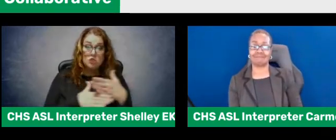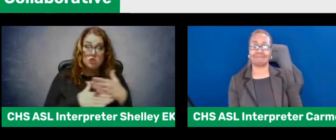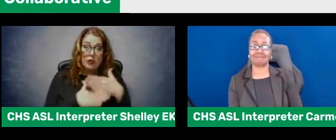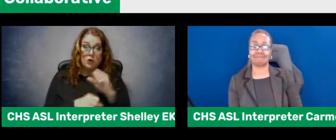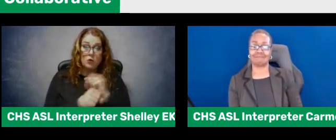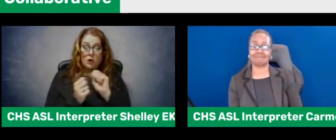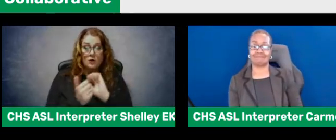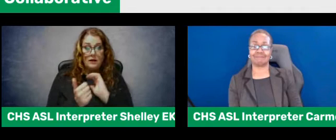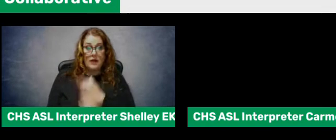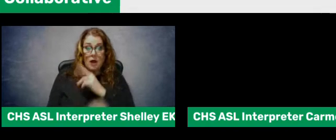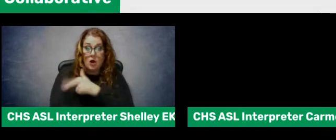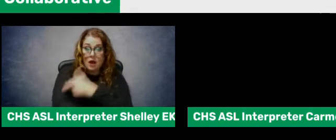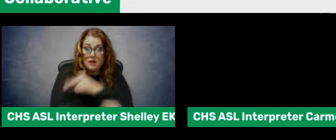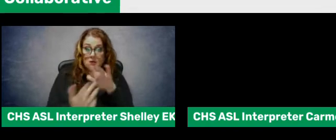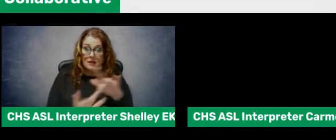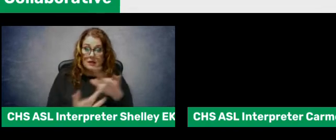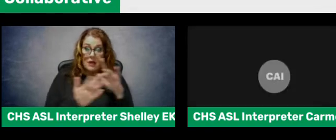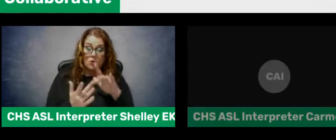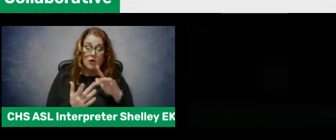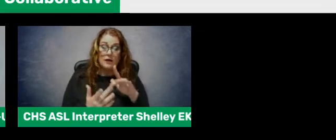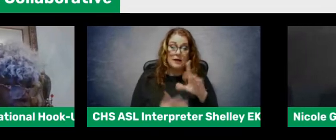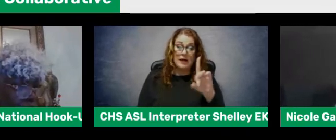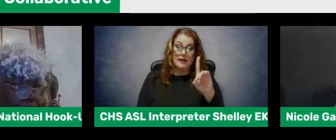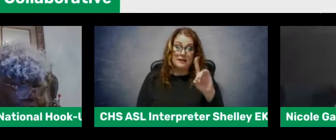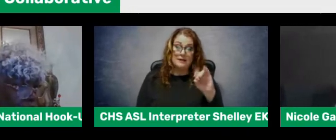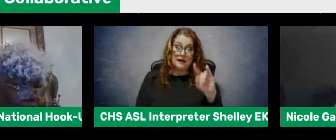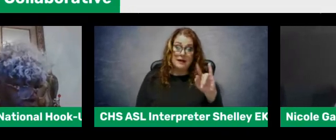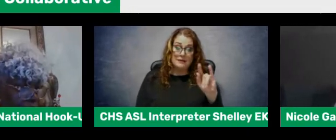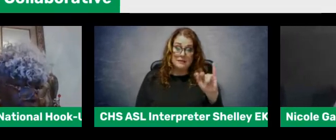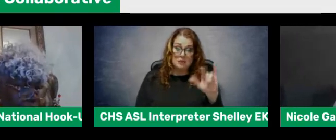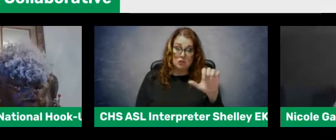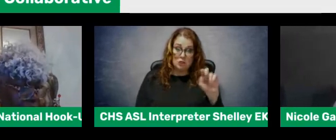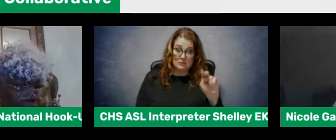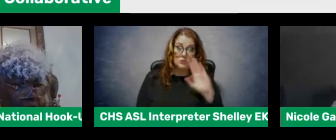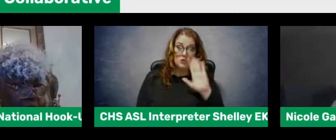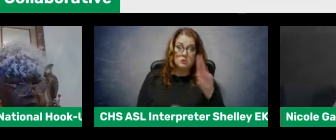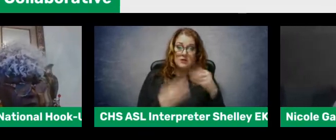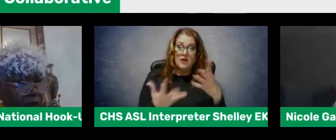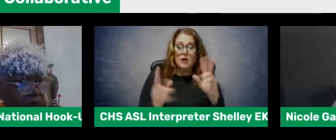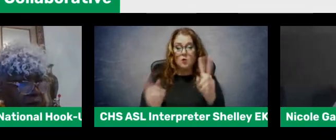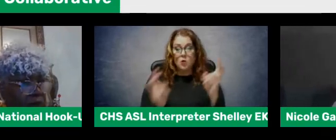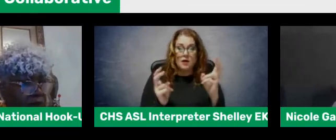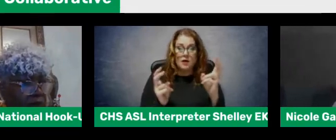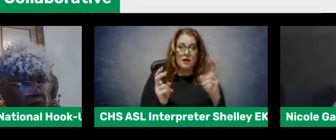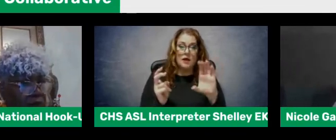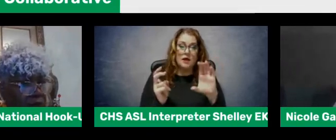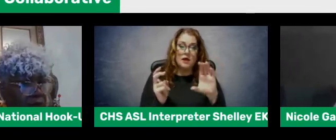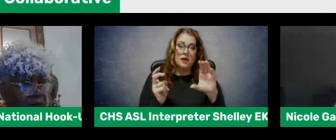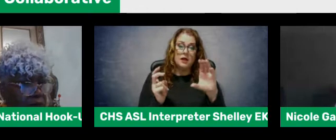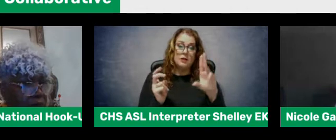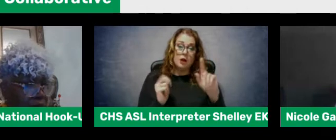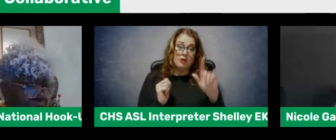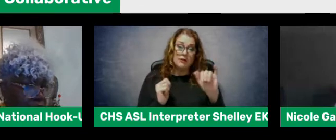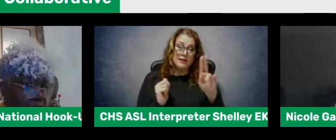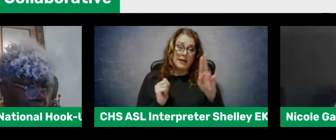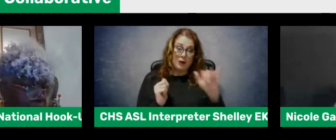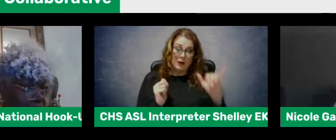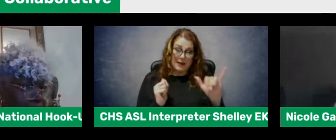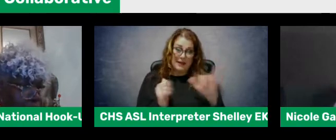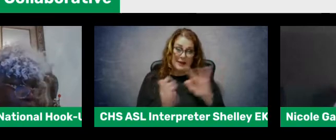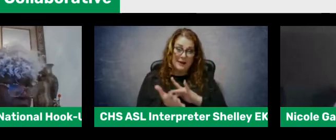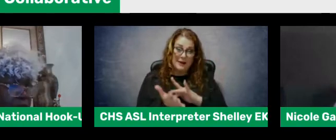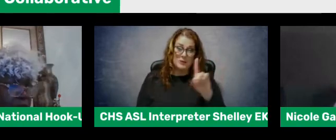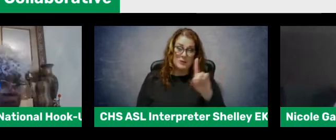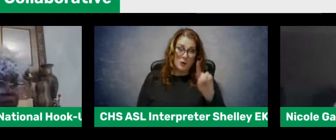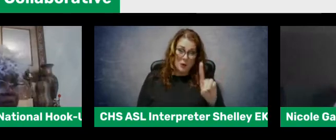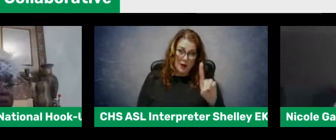with our hospital networks and our dietitians to provide some quote unquote culinary medicine 101 and really